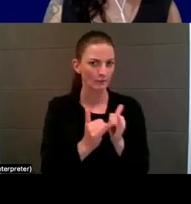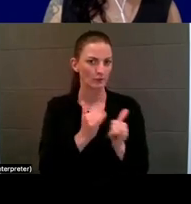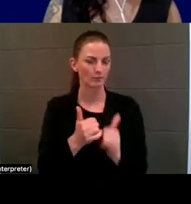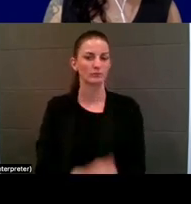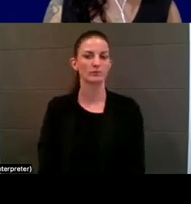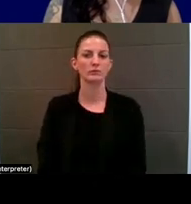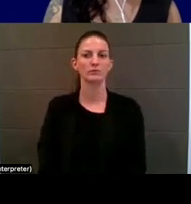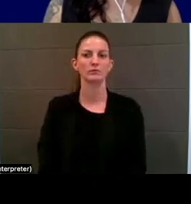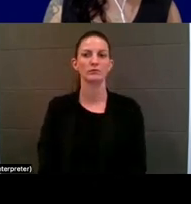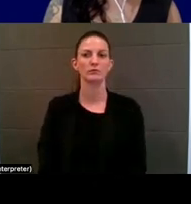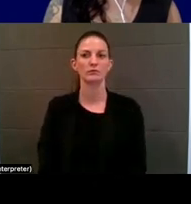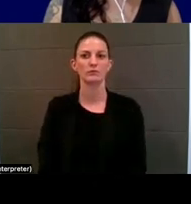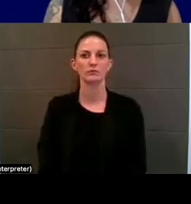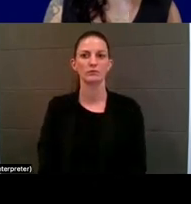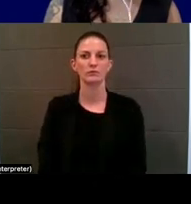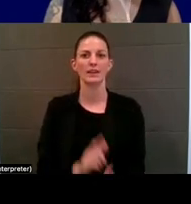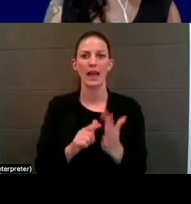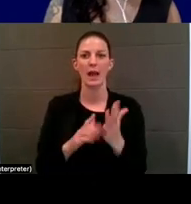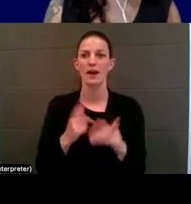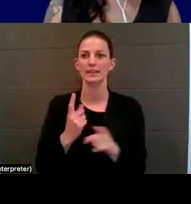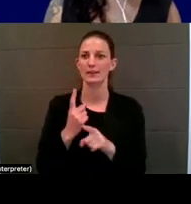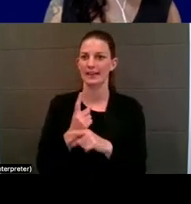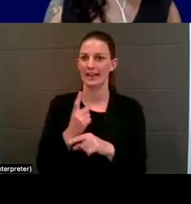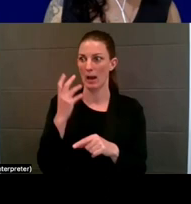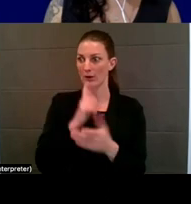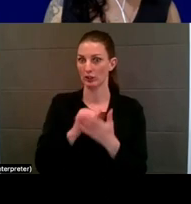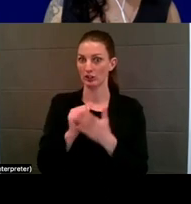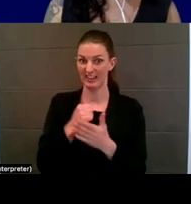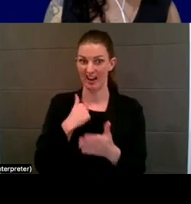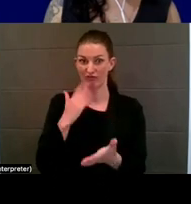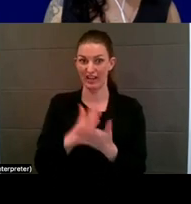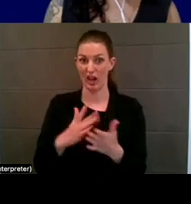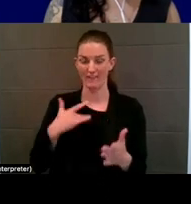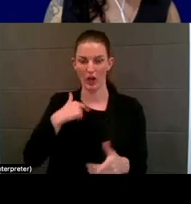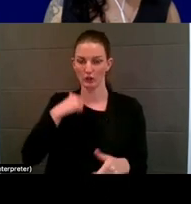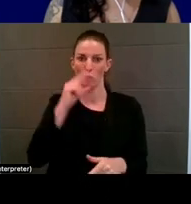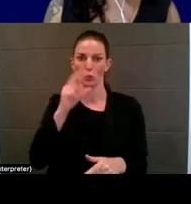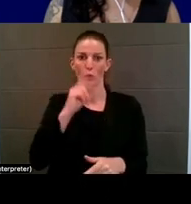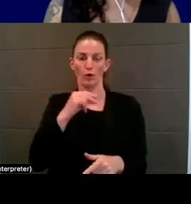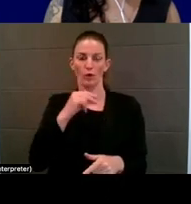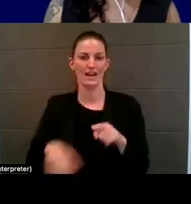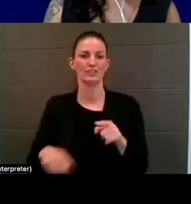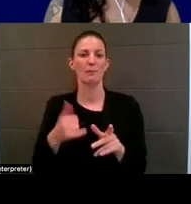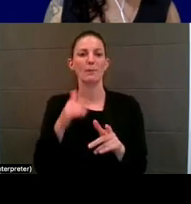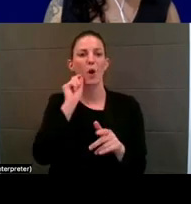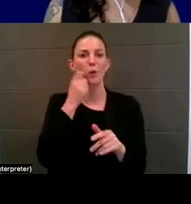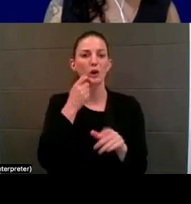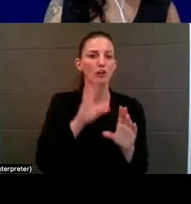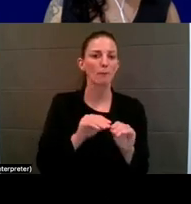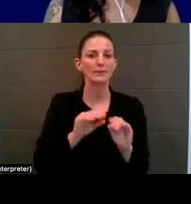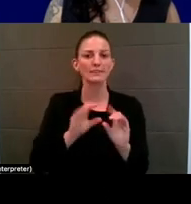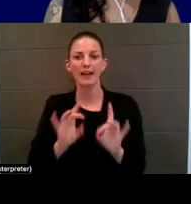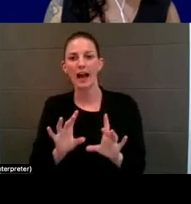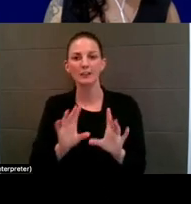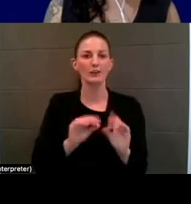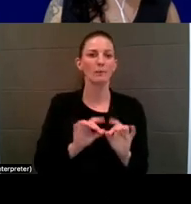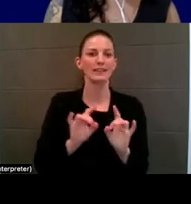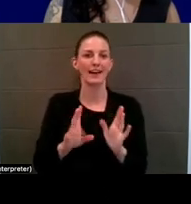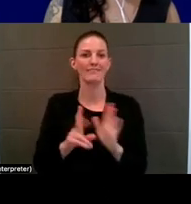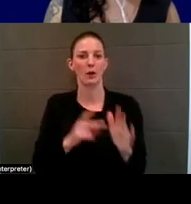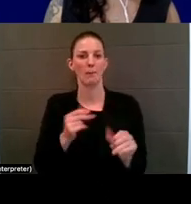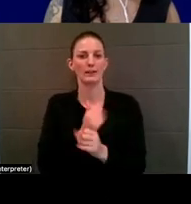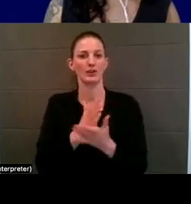Apologies, I talk very fast in real life, so I might stop and start every now and again to let our interpreters catch up.